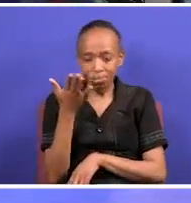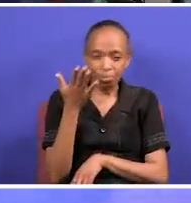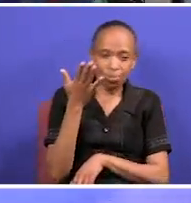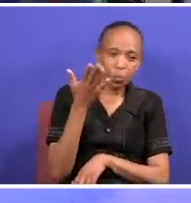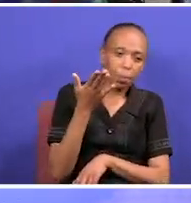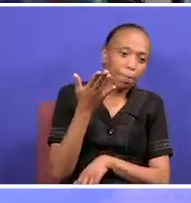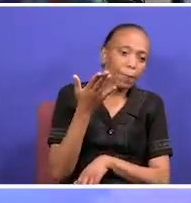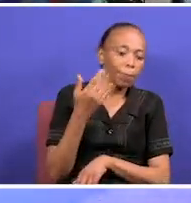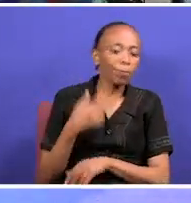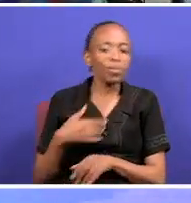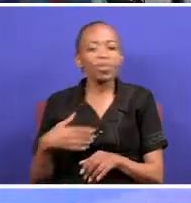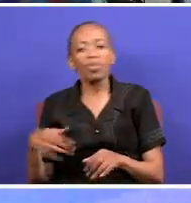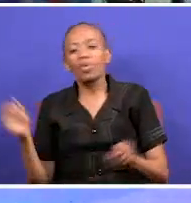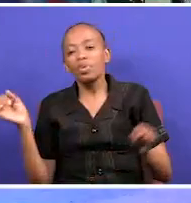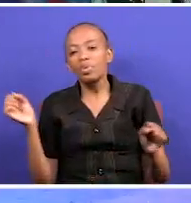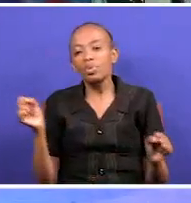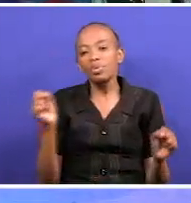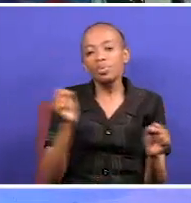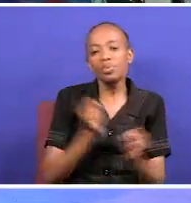wanaopendeza kabisa,